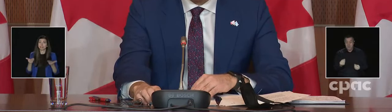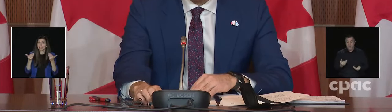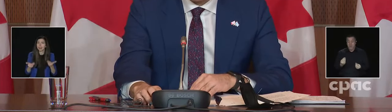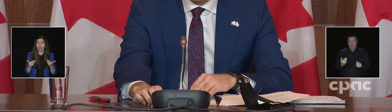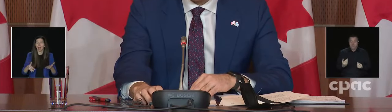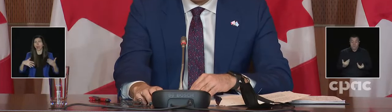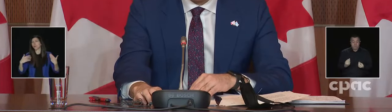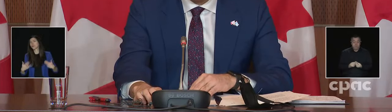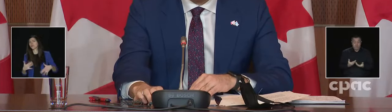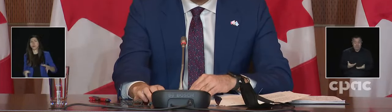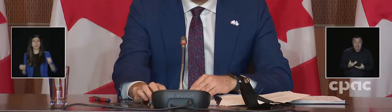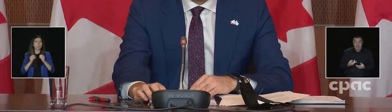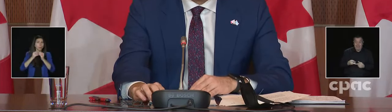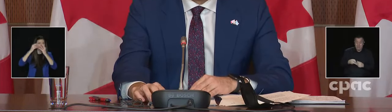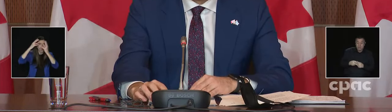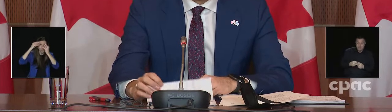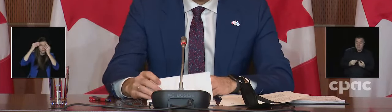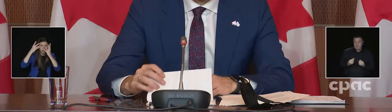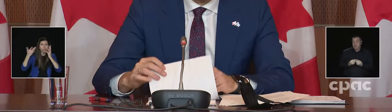in March 2020.